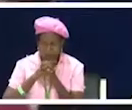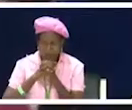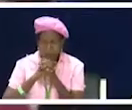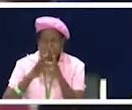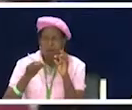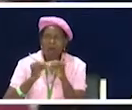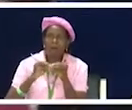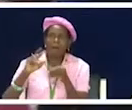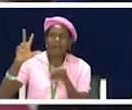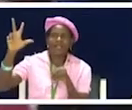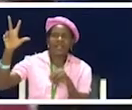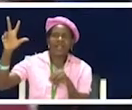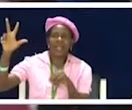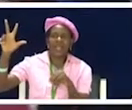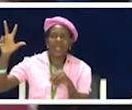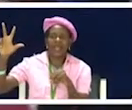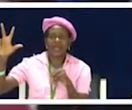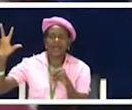Number three.